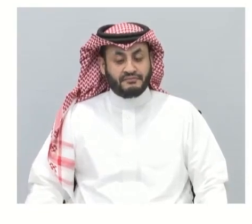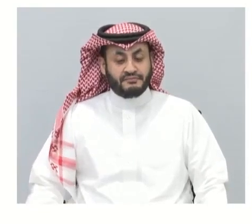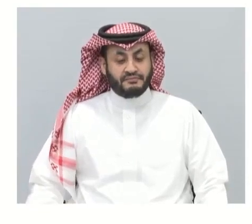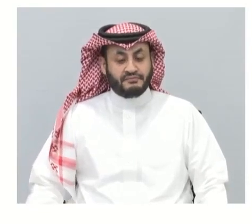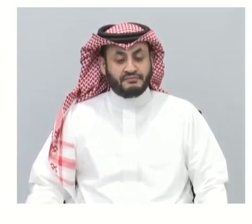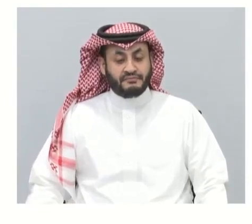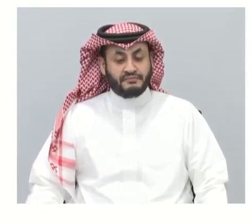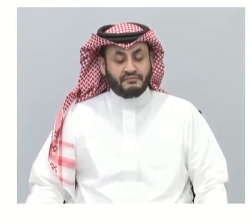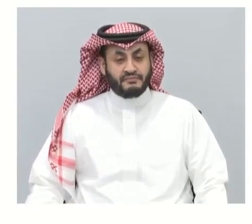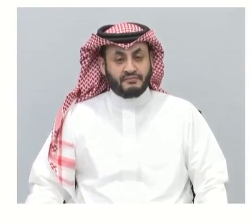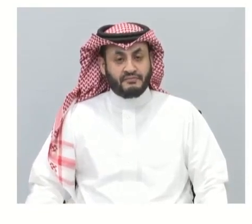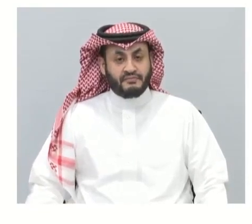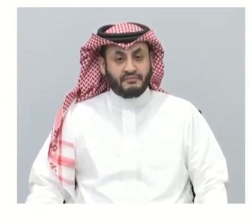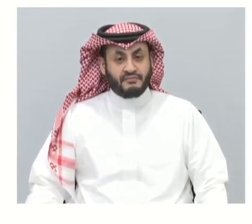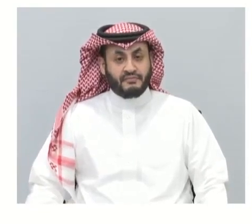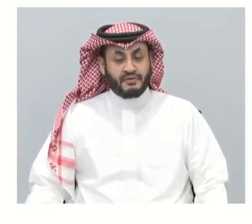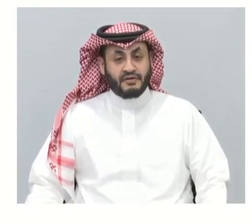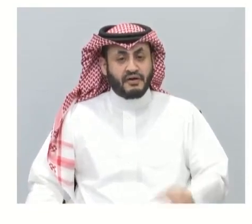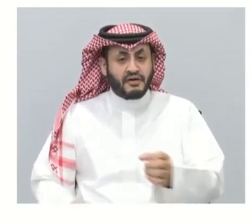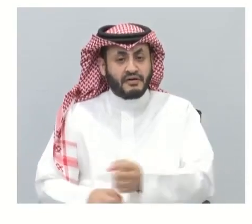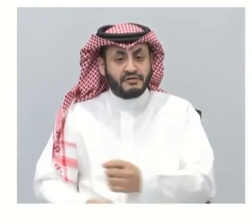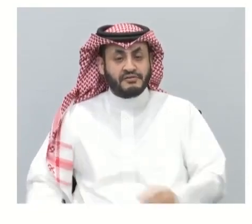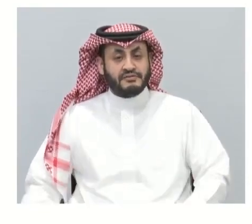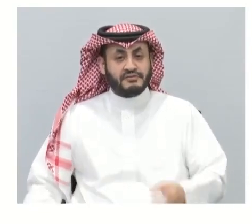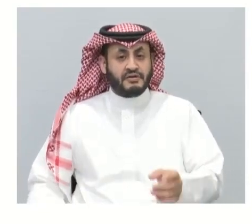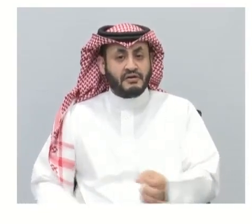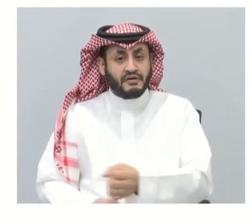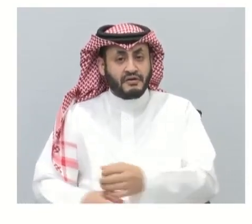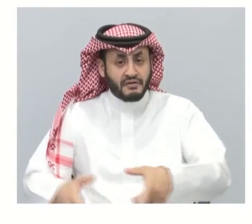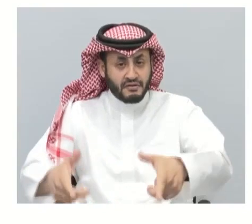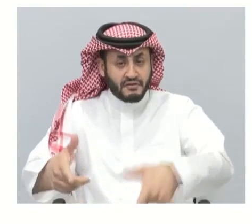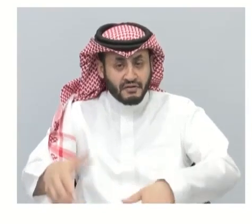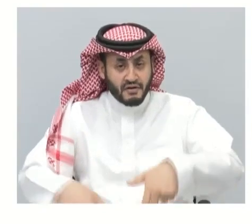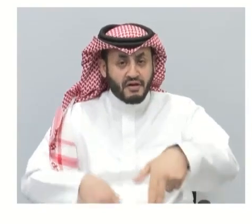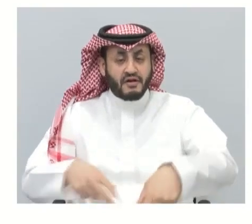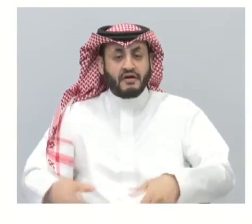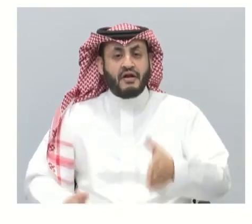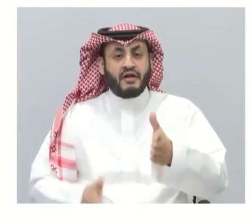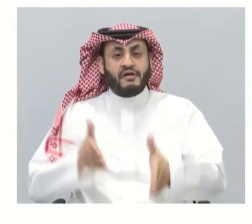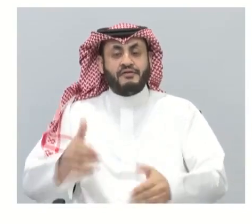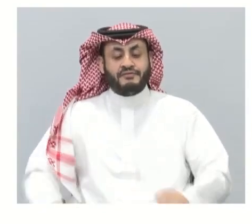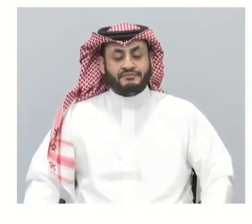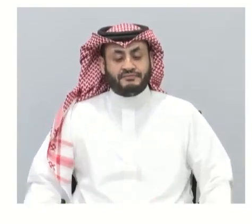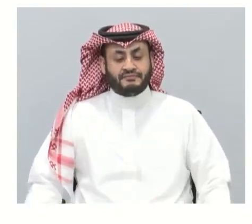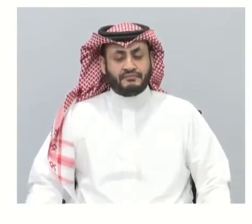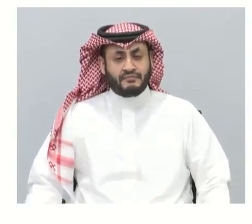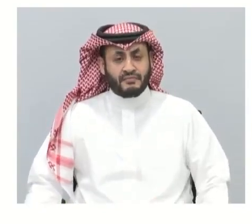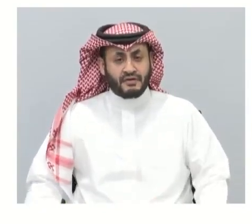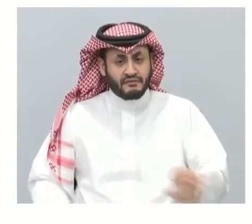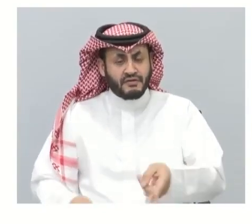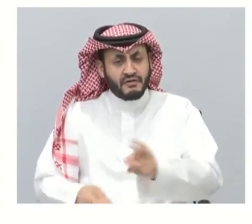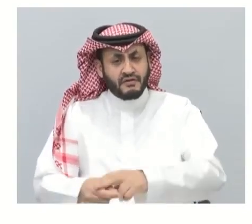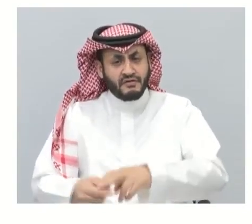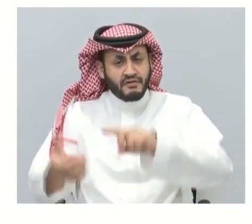So, people have tried to build many walking robots. So, here, people